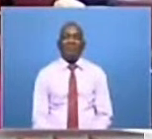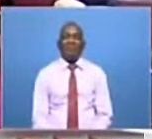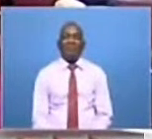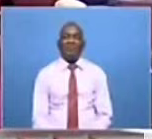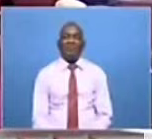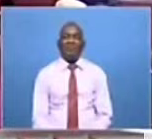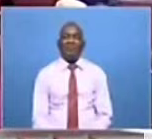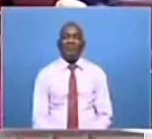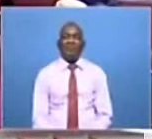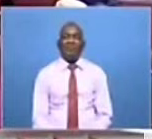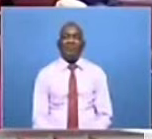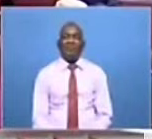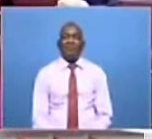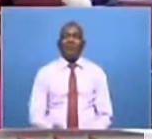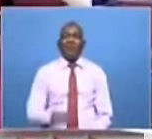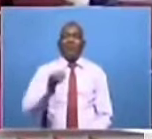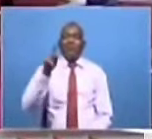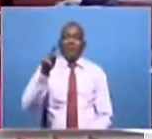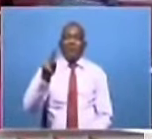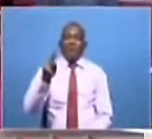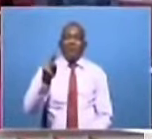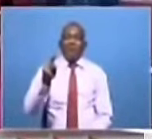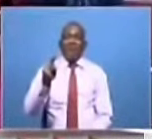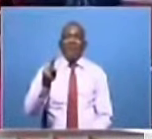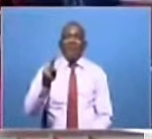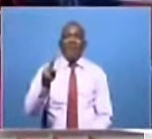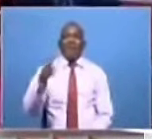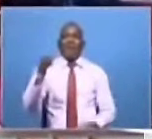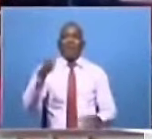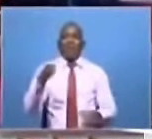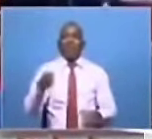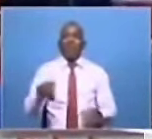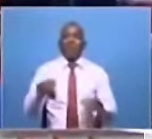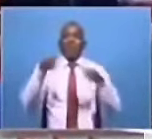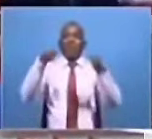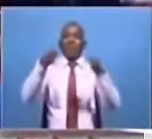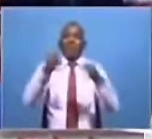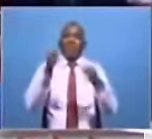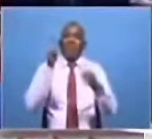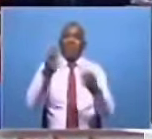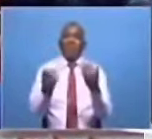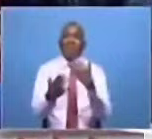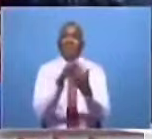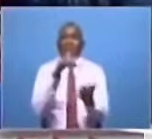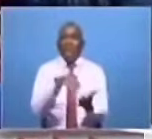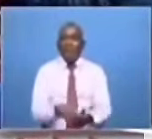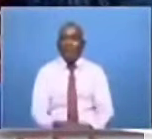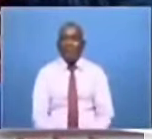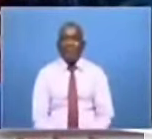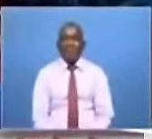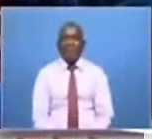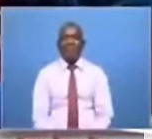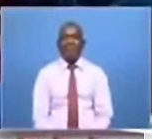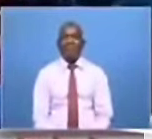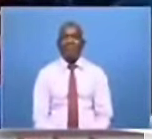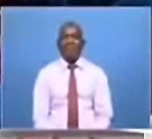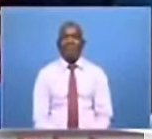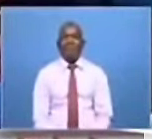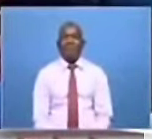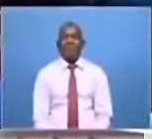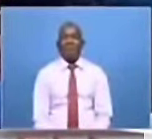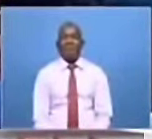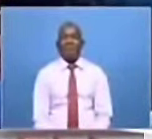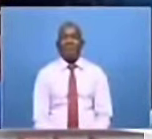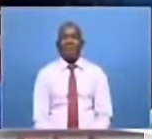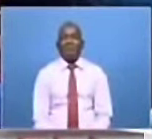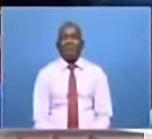Please, the court will rise to consider his ruling. All right.